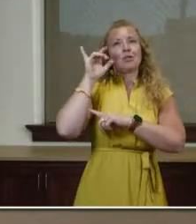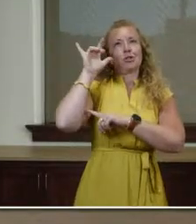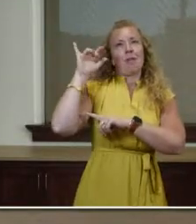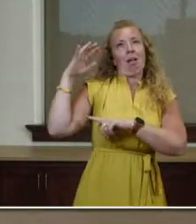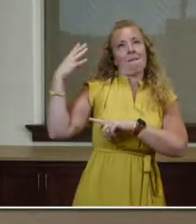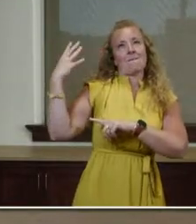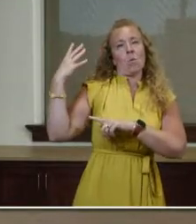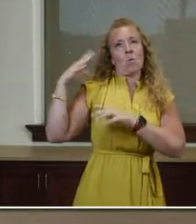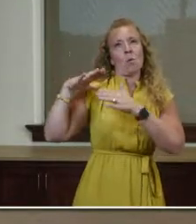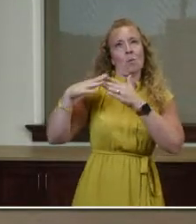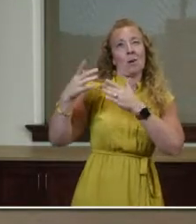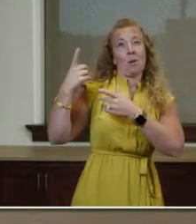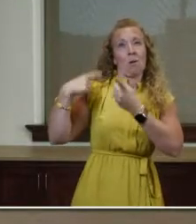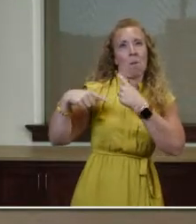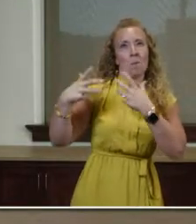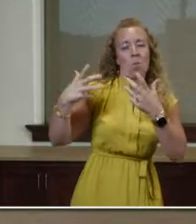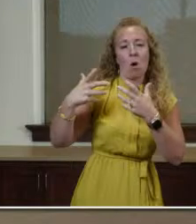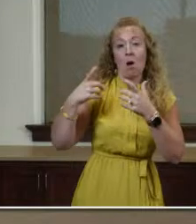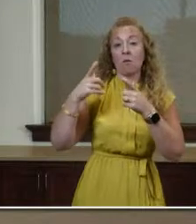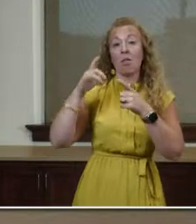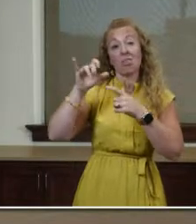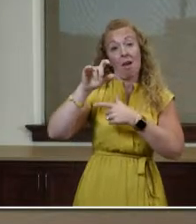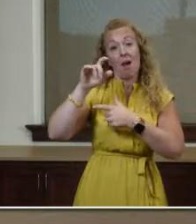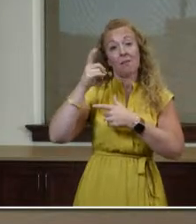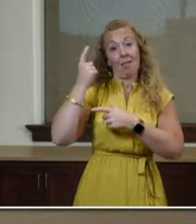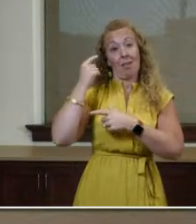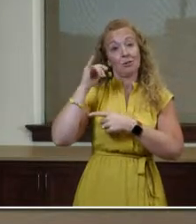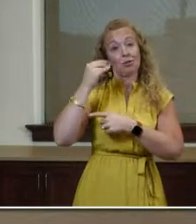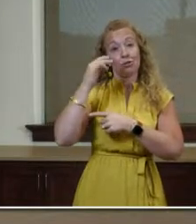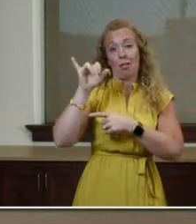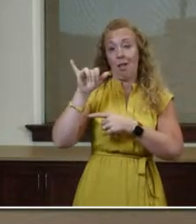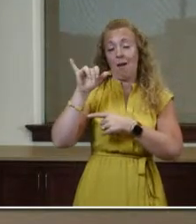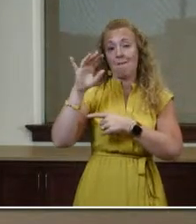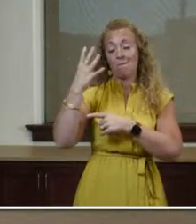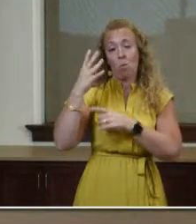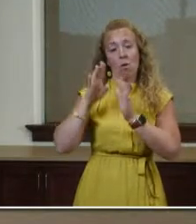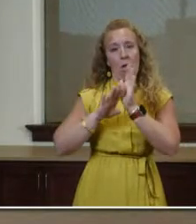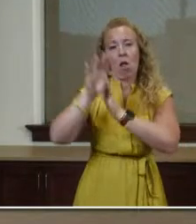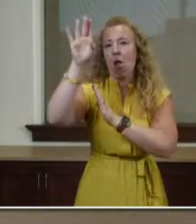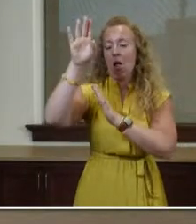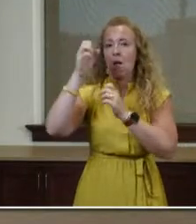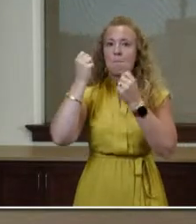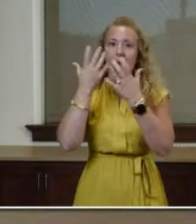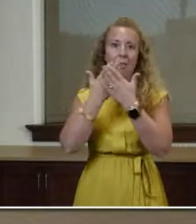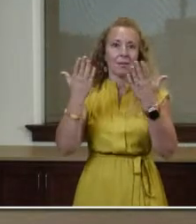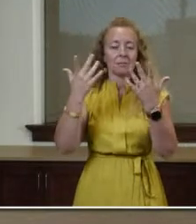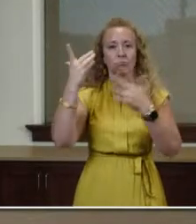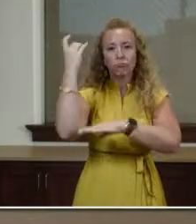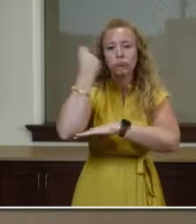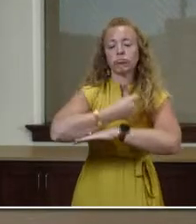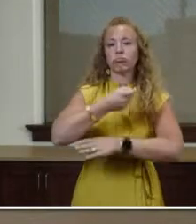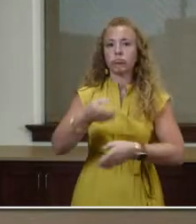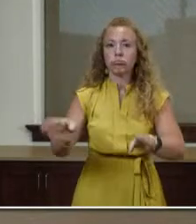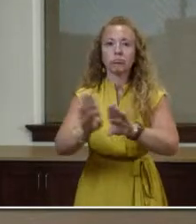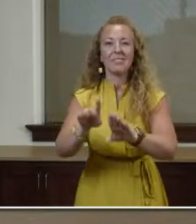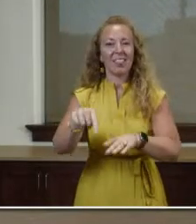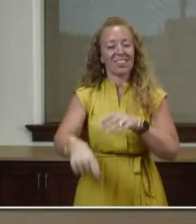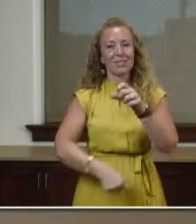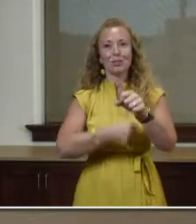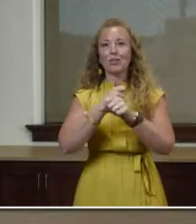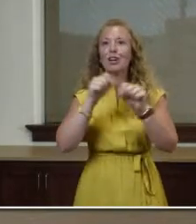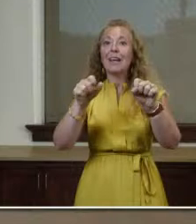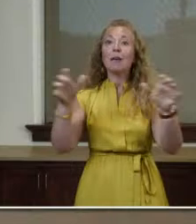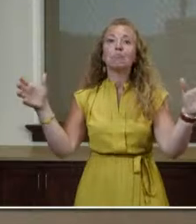into the 4th of July, and when we had that surge last June and so many things had to be shut down, we now this year can have the ability to be